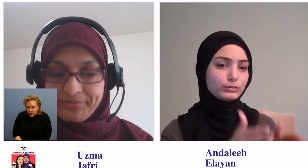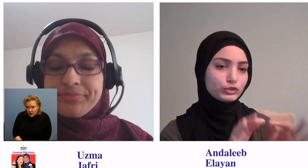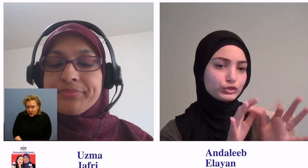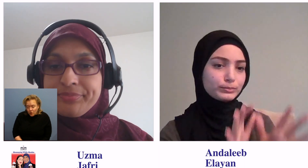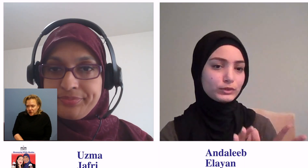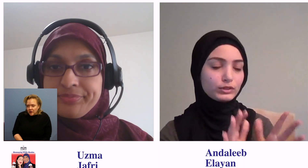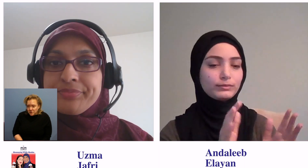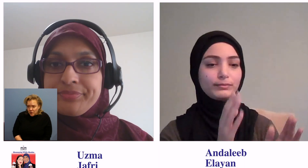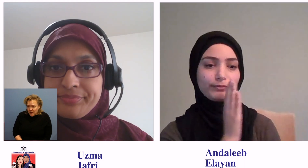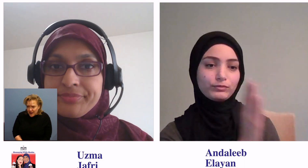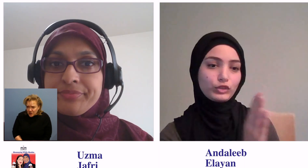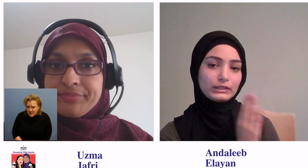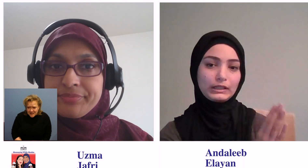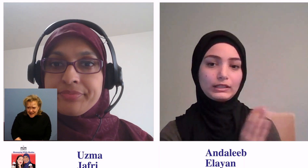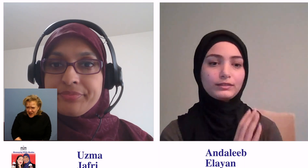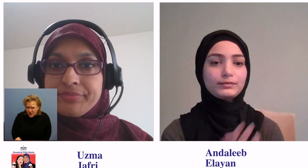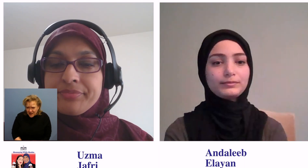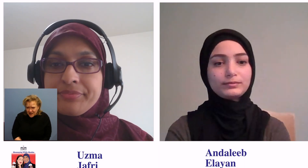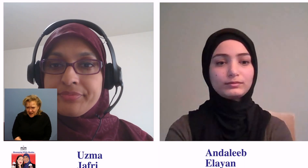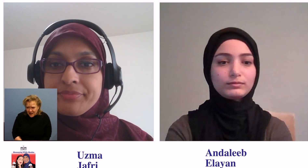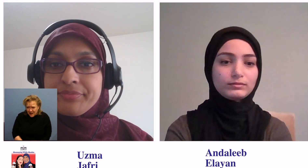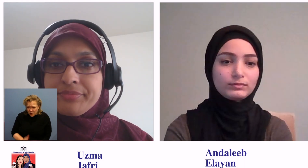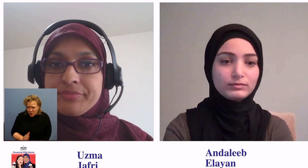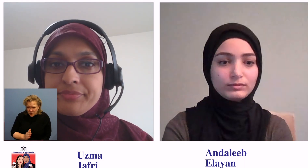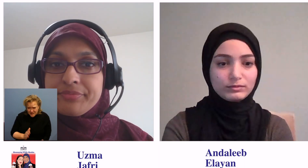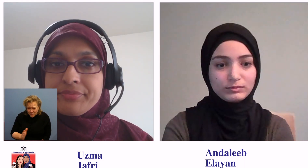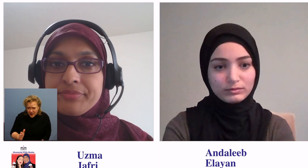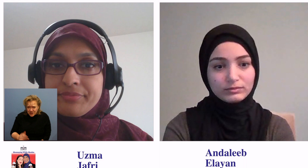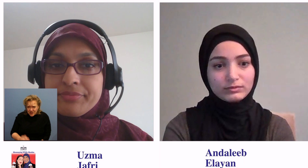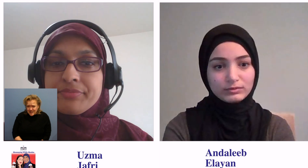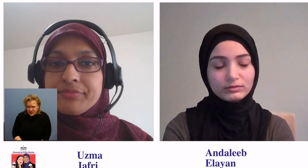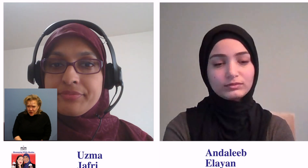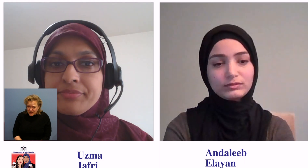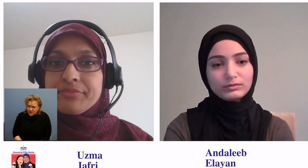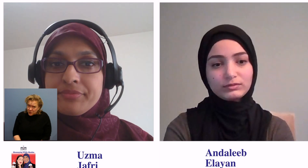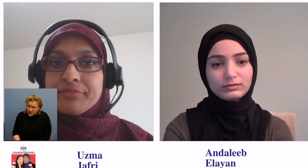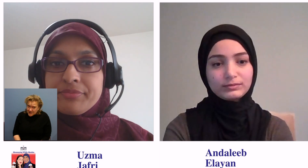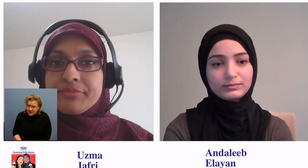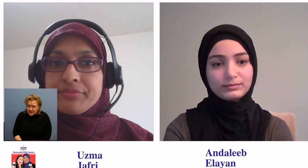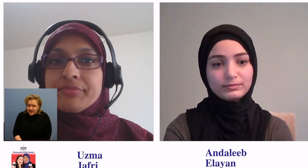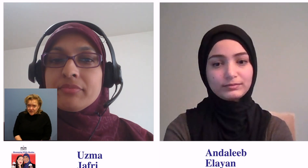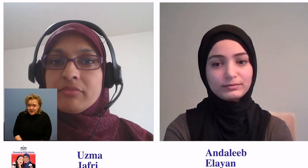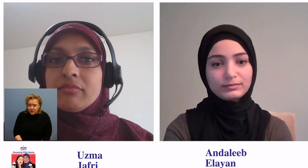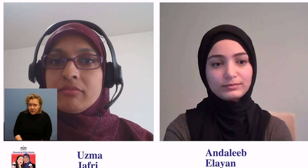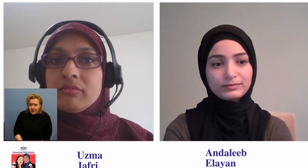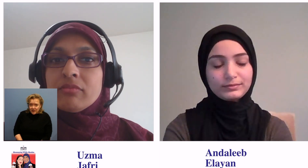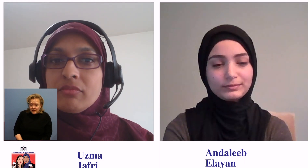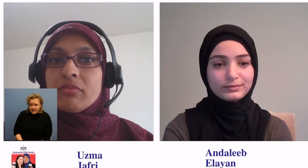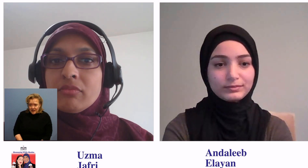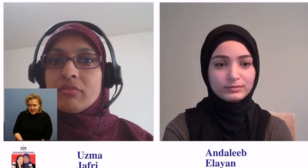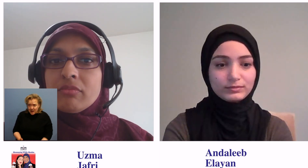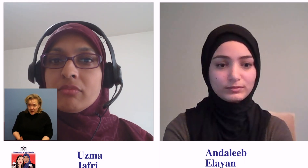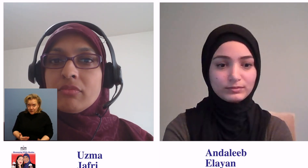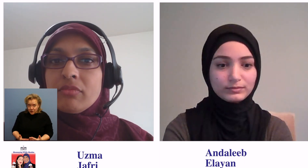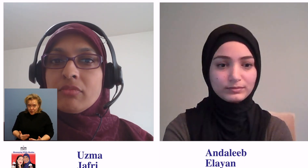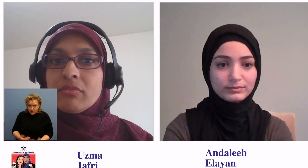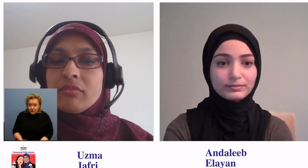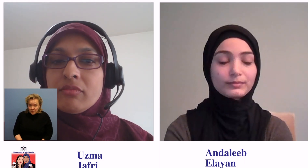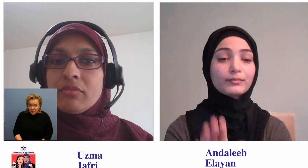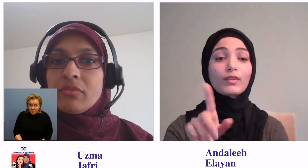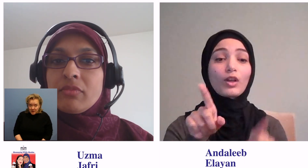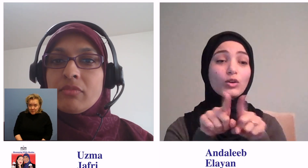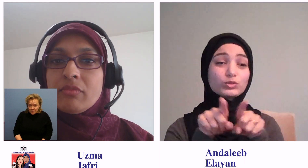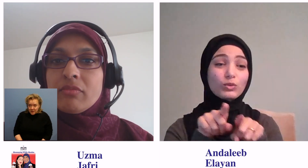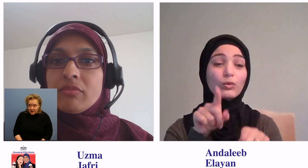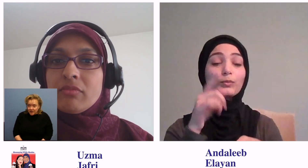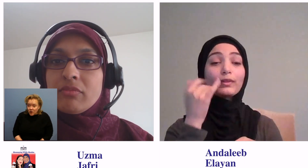that you want. Or just talking, I'm sorry, about agencies. Again, you can work with different agencies to look at different pricing and stuff. So that's kind of the approach